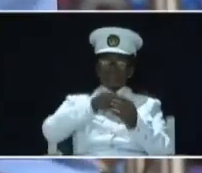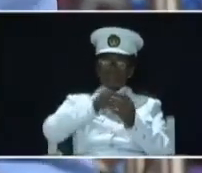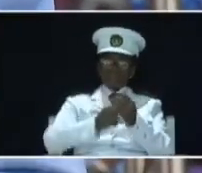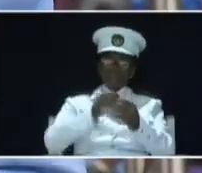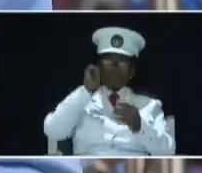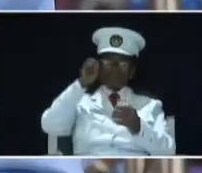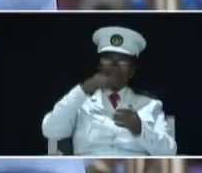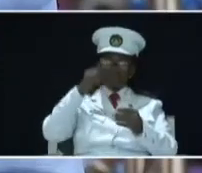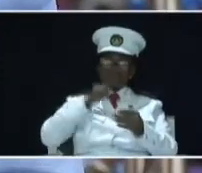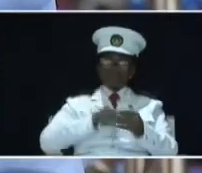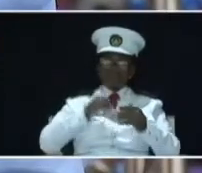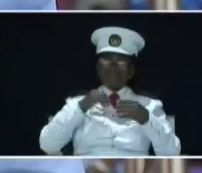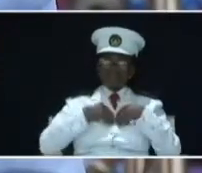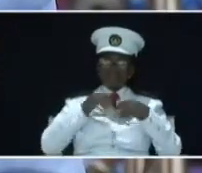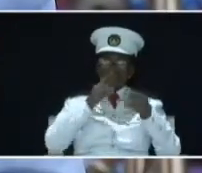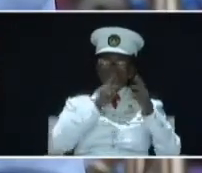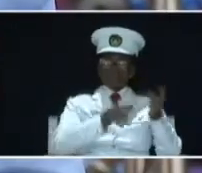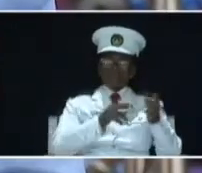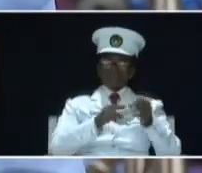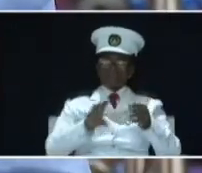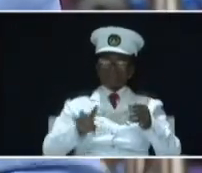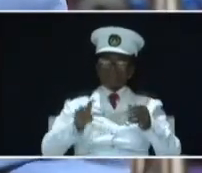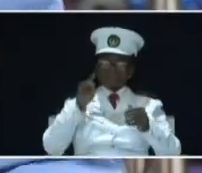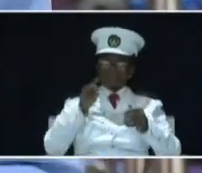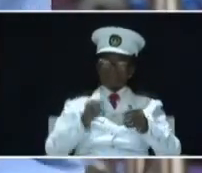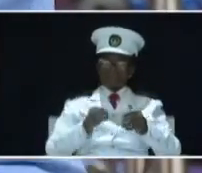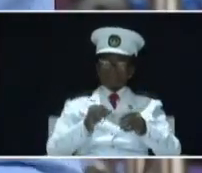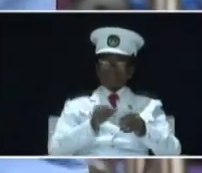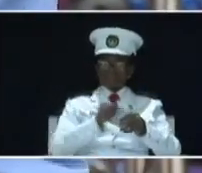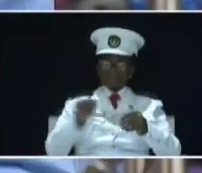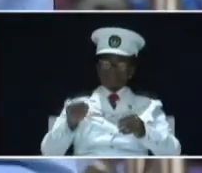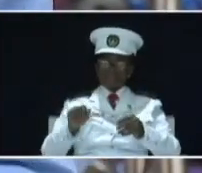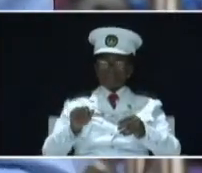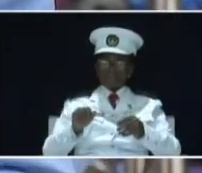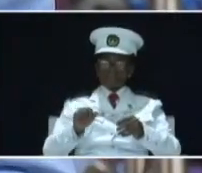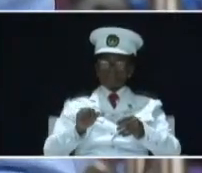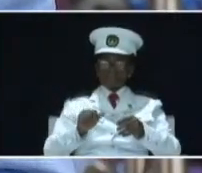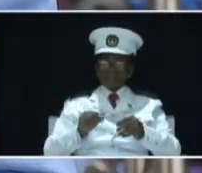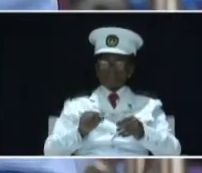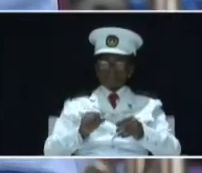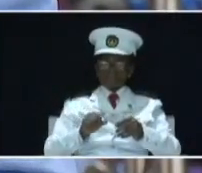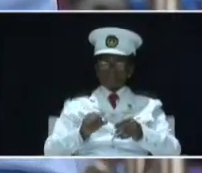an elderly somebody, and I'm clinging to that fellow.